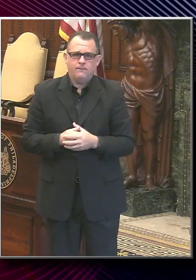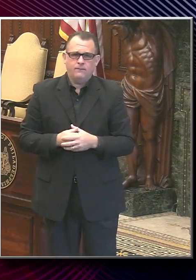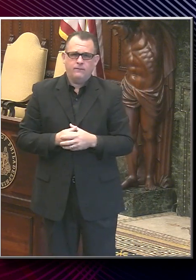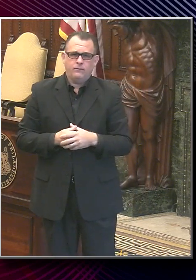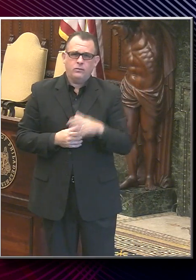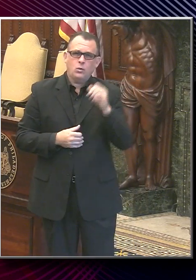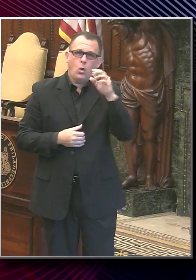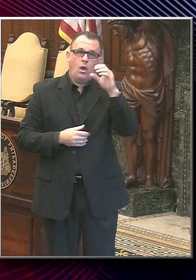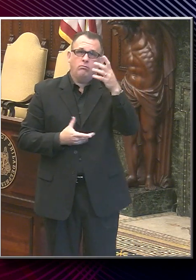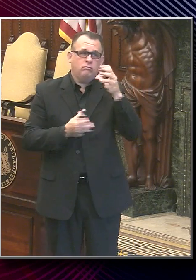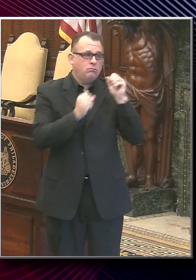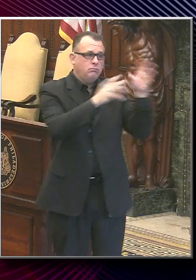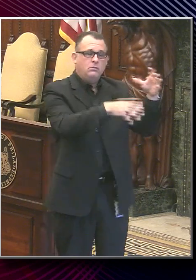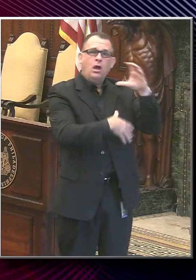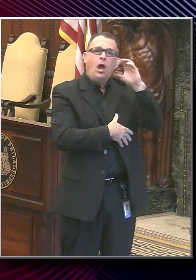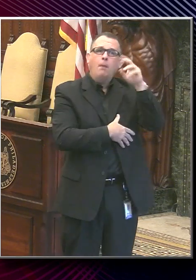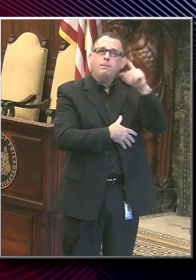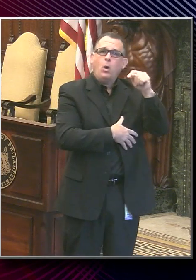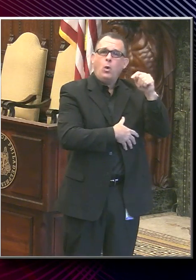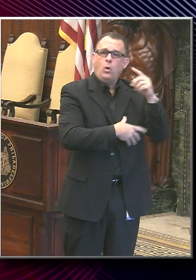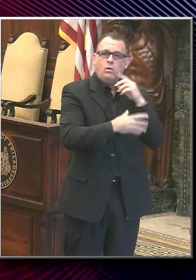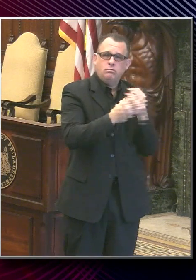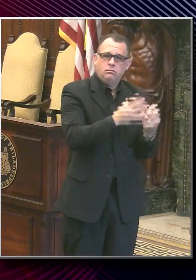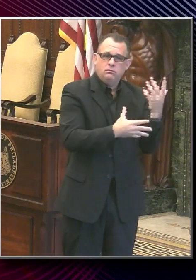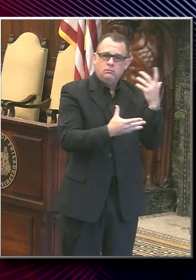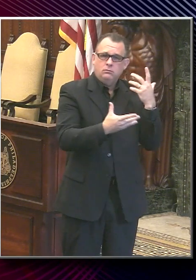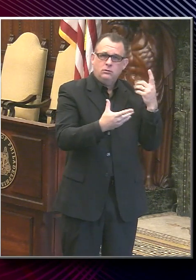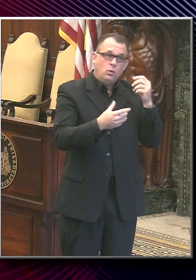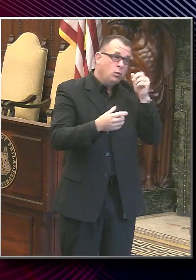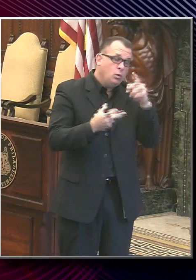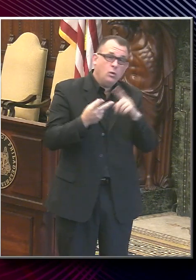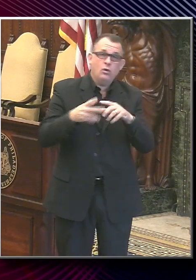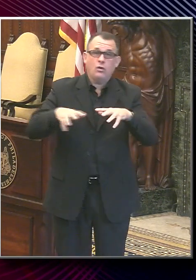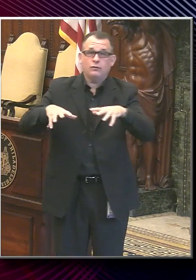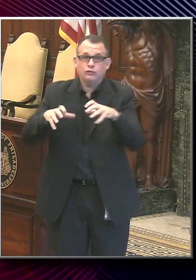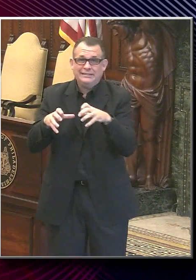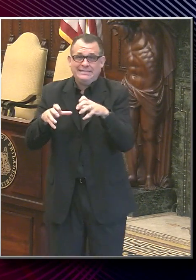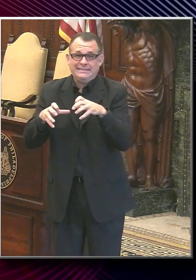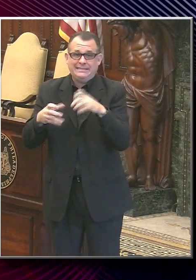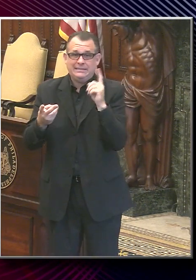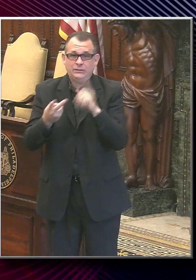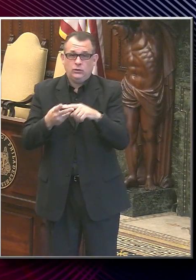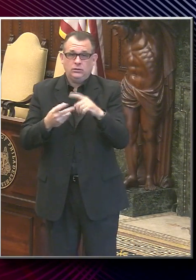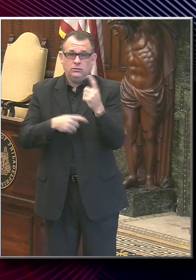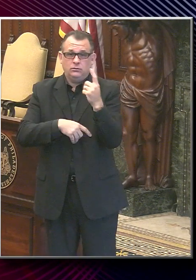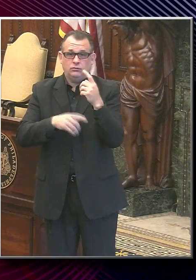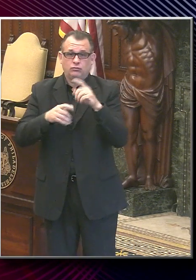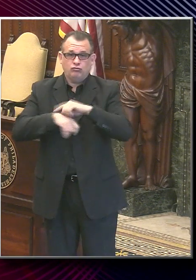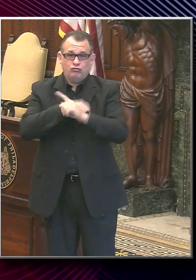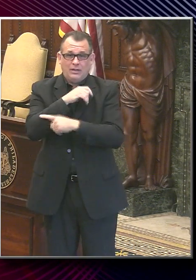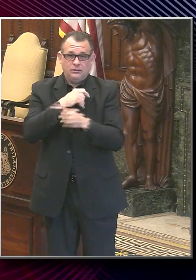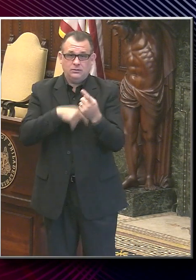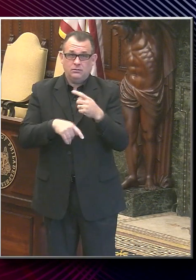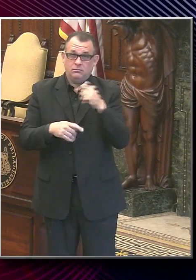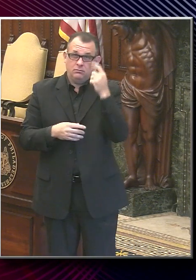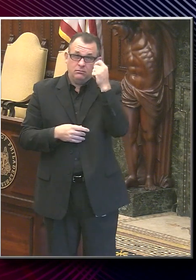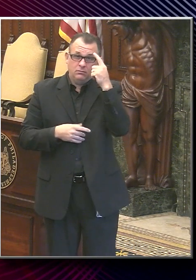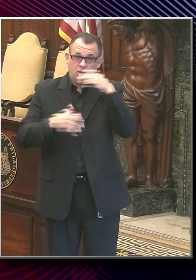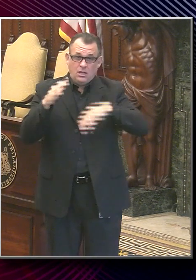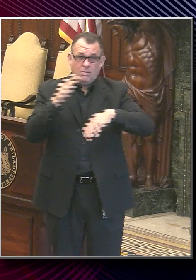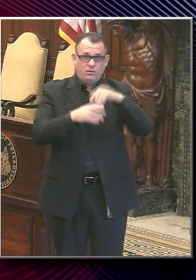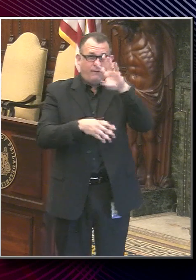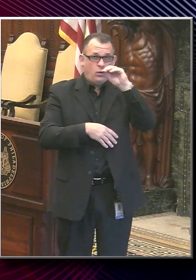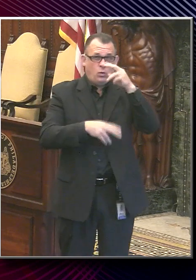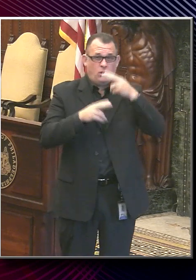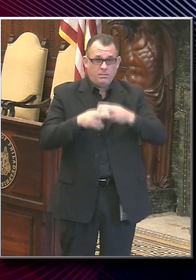and pests. Check the weight of the trash bags. Each bag should not exceed 40 pounds. Overweight trash bags can cause injury